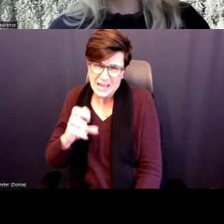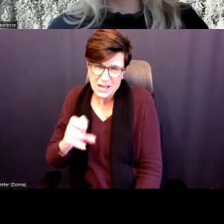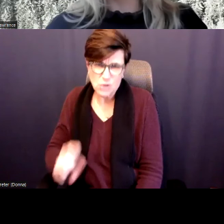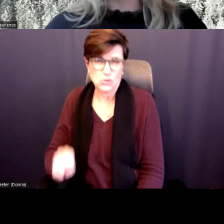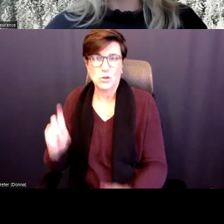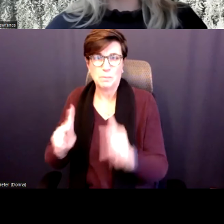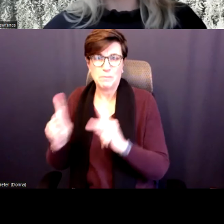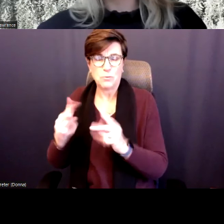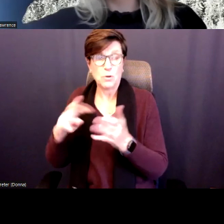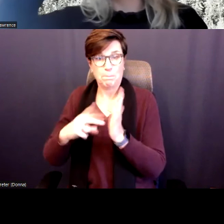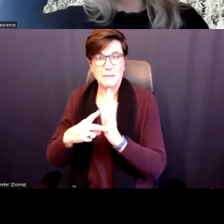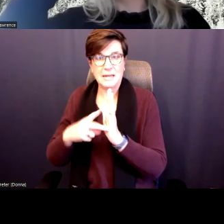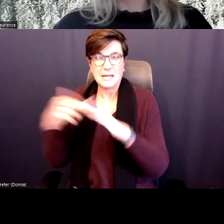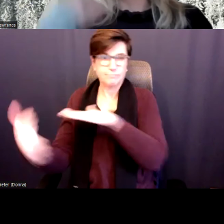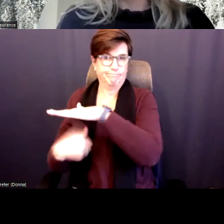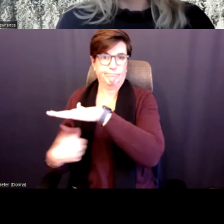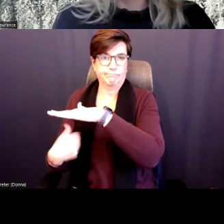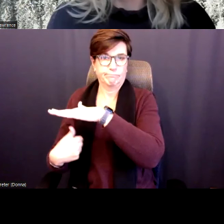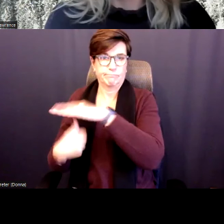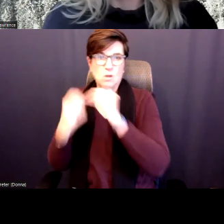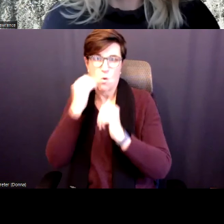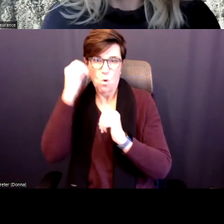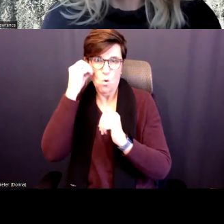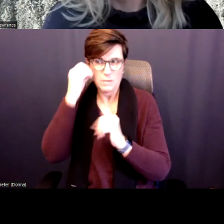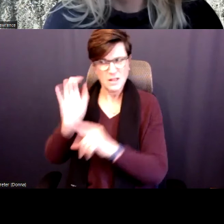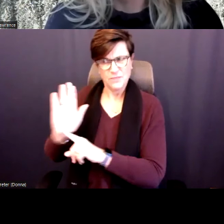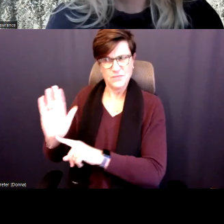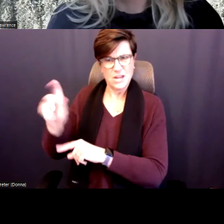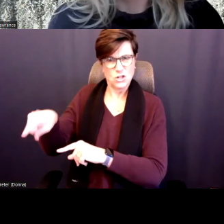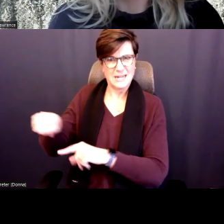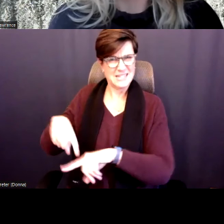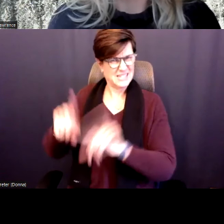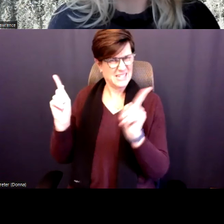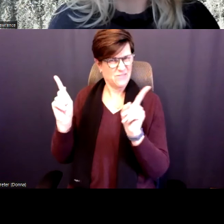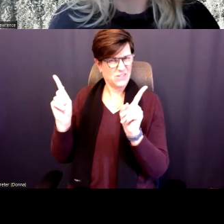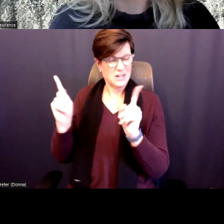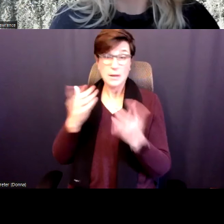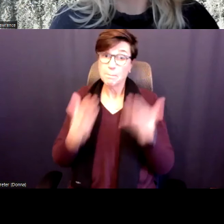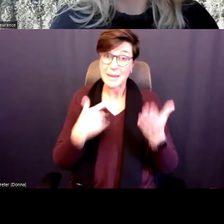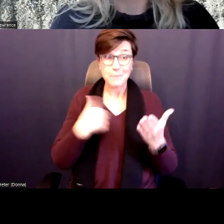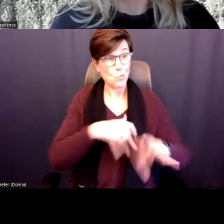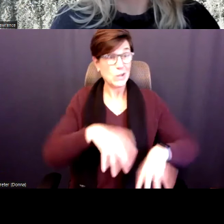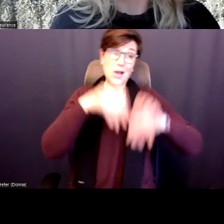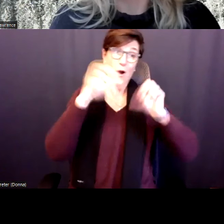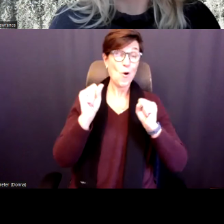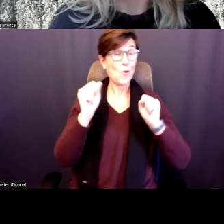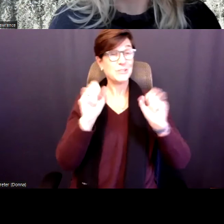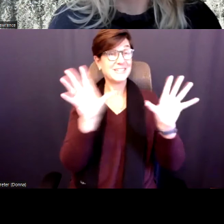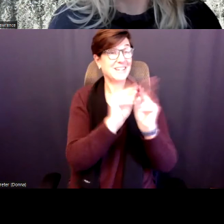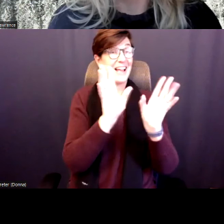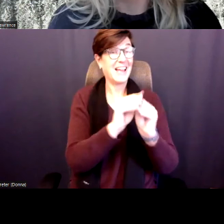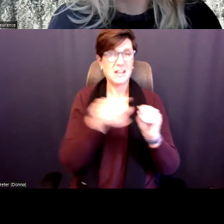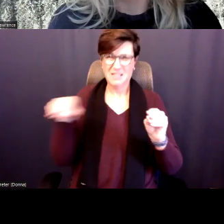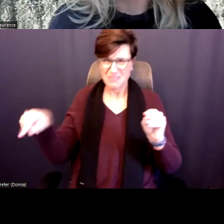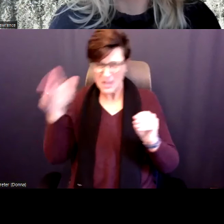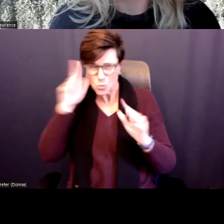look different, could be via surveys or town halls or listening sessions or focus groups or phone